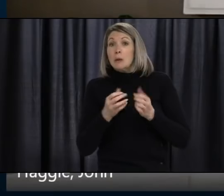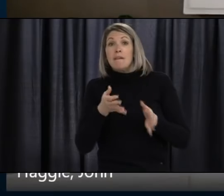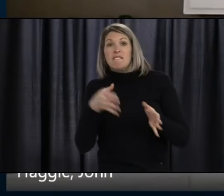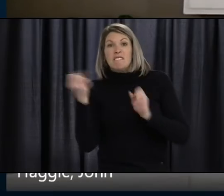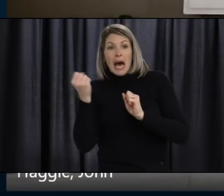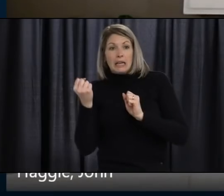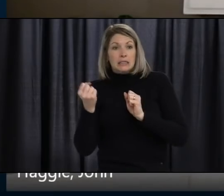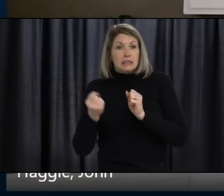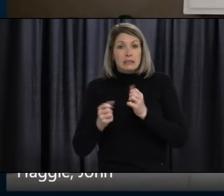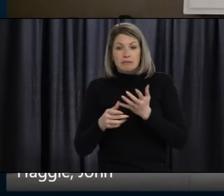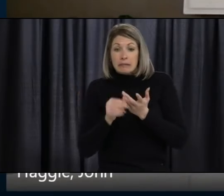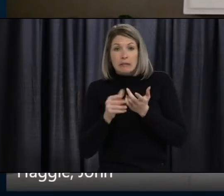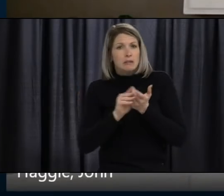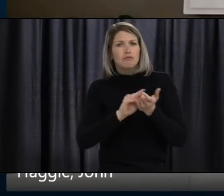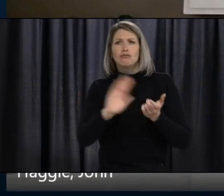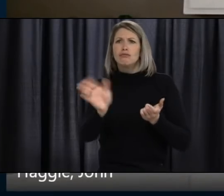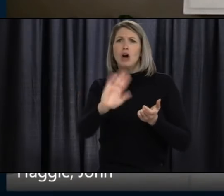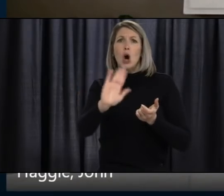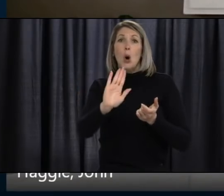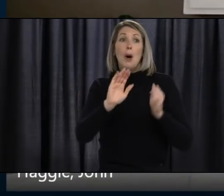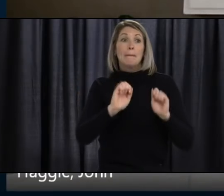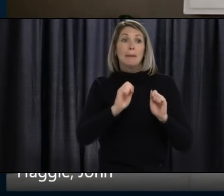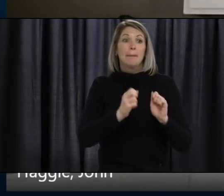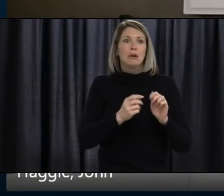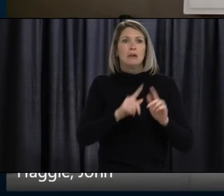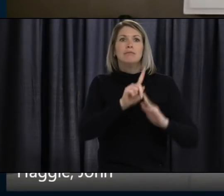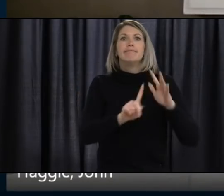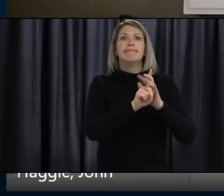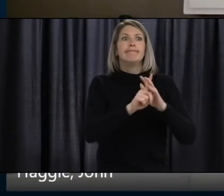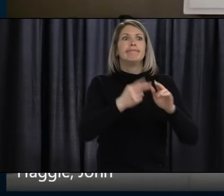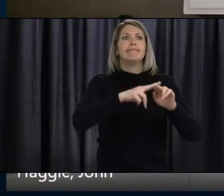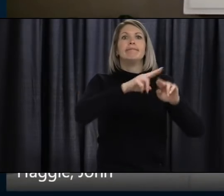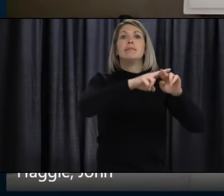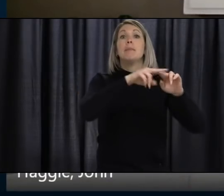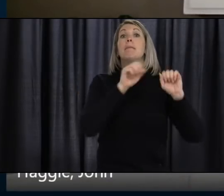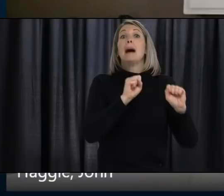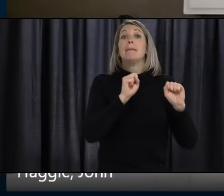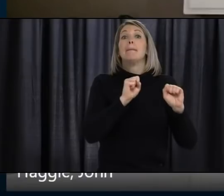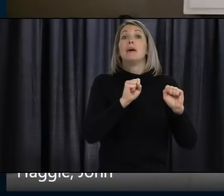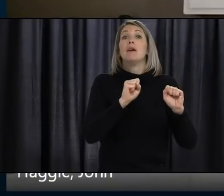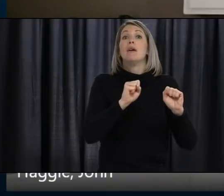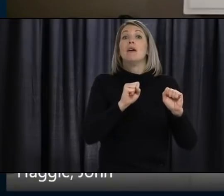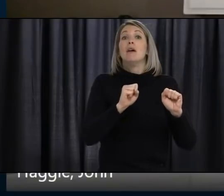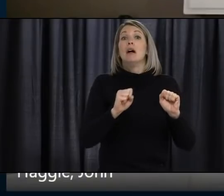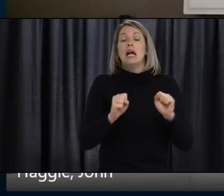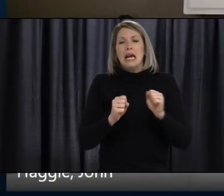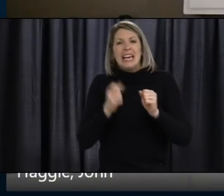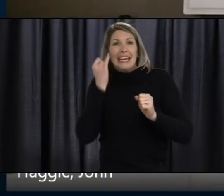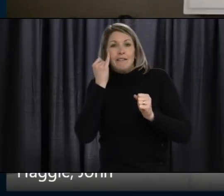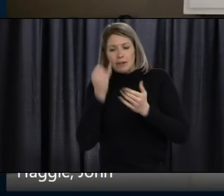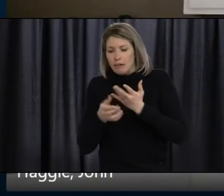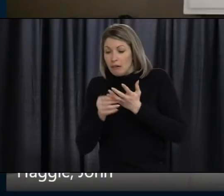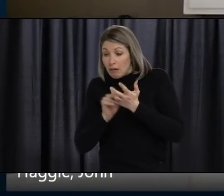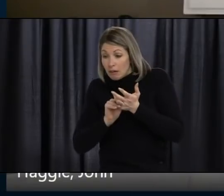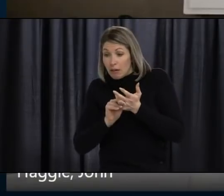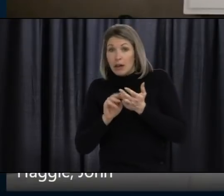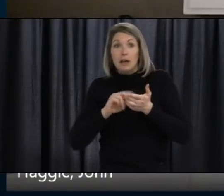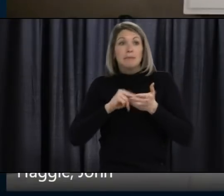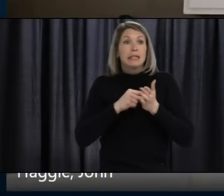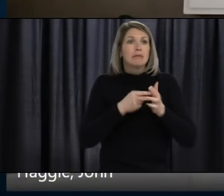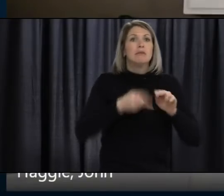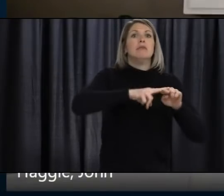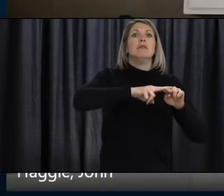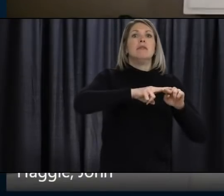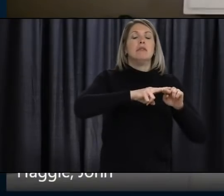the virus is now part of our lives for the little while between now and at least a vaccine that we know will